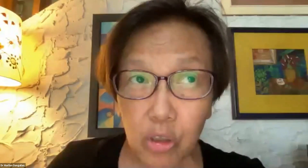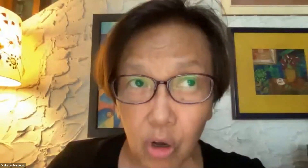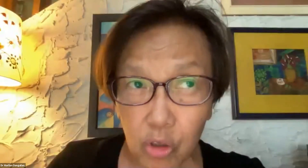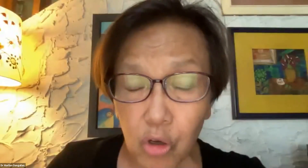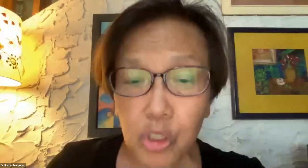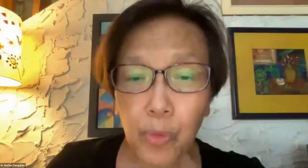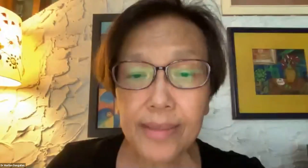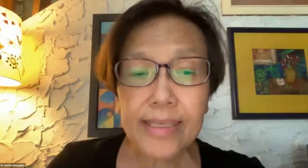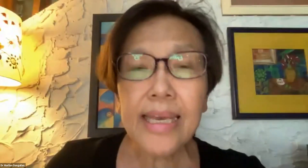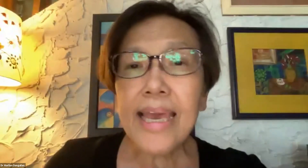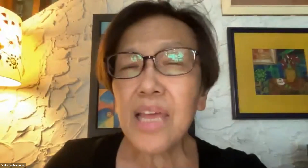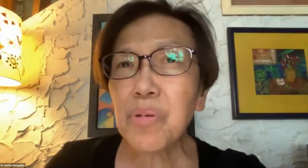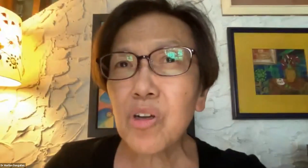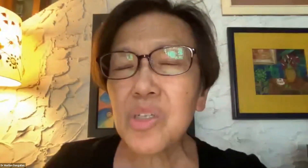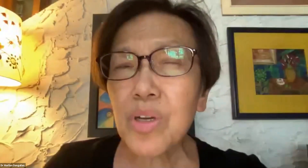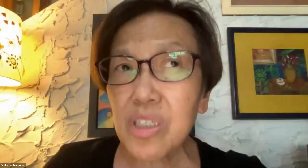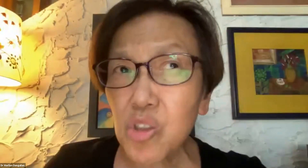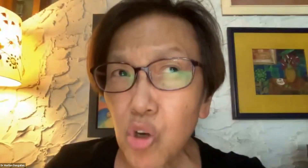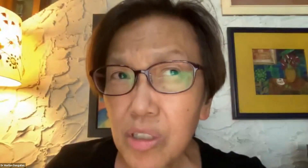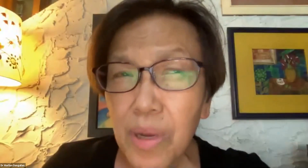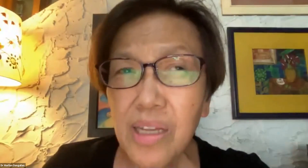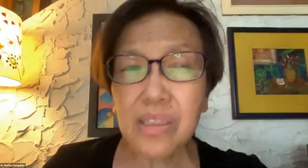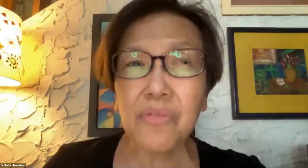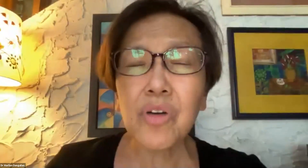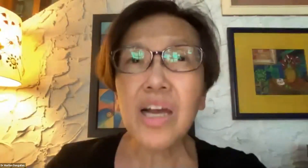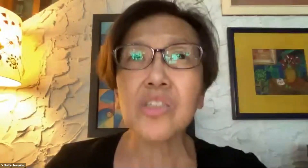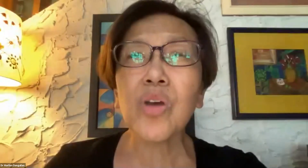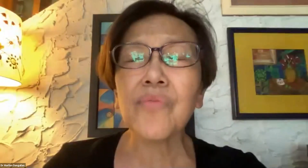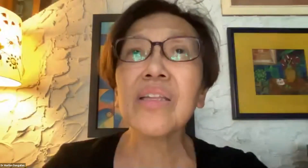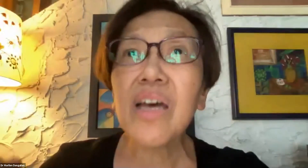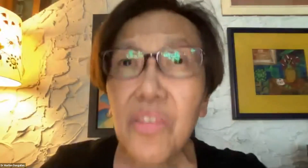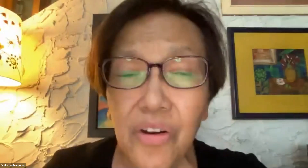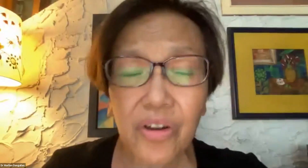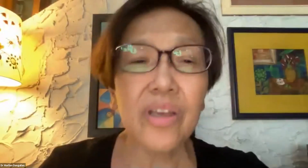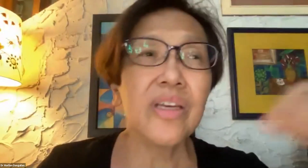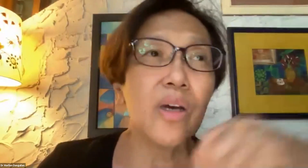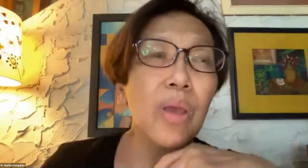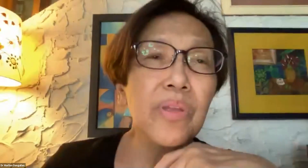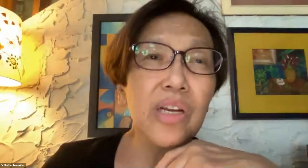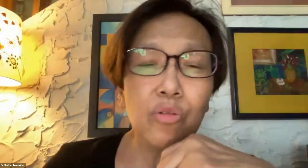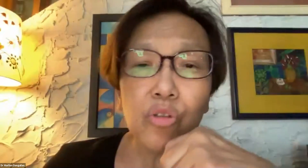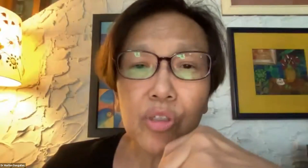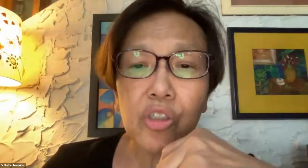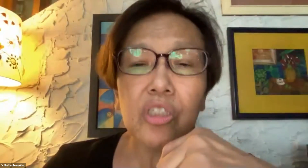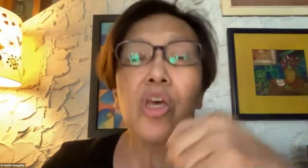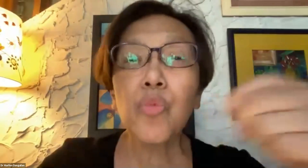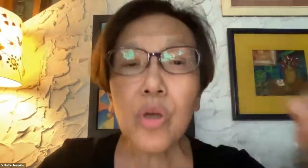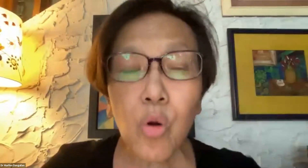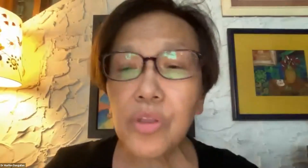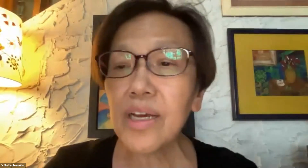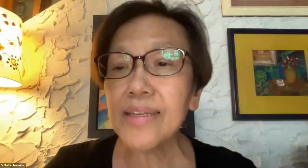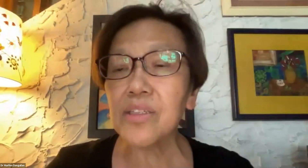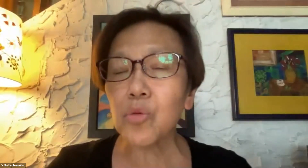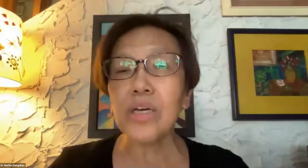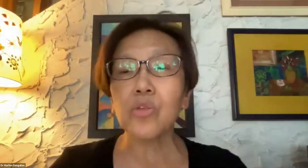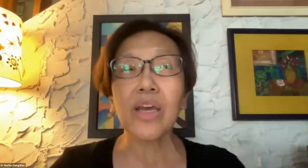August on August 20, and because there was a strong demand for us to have another webinar on nutrition, we're